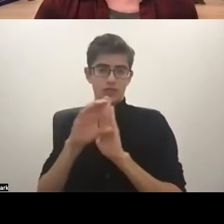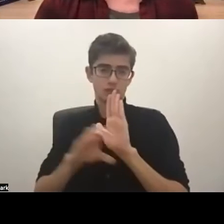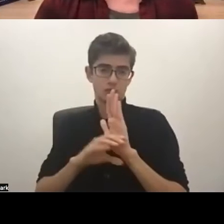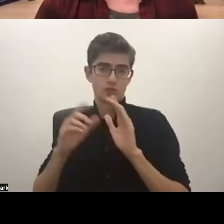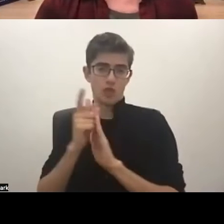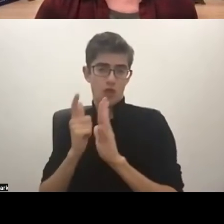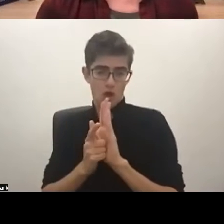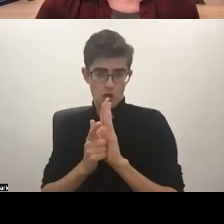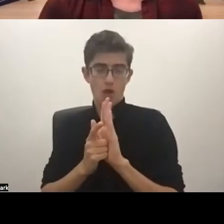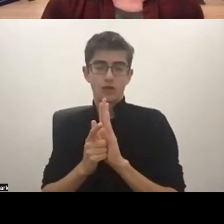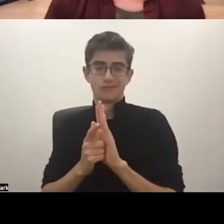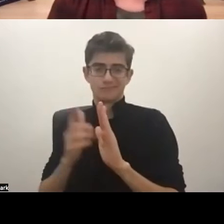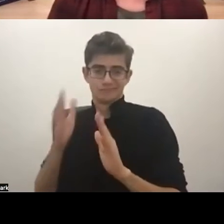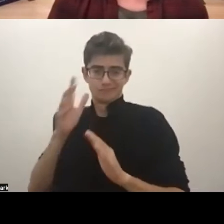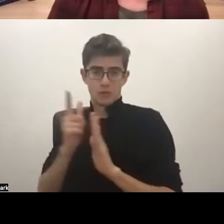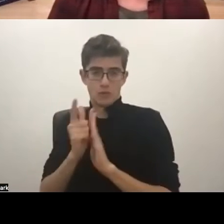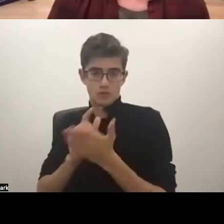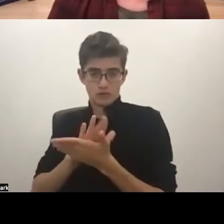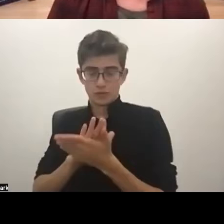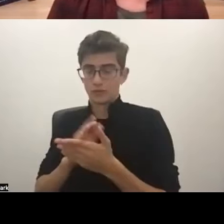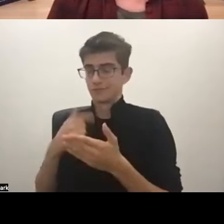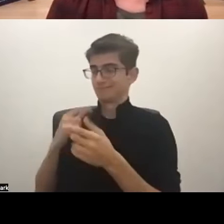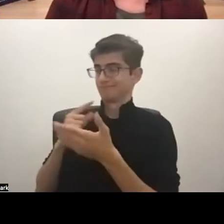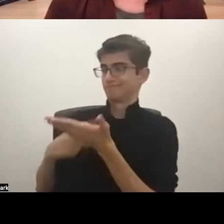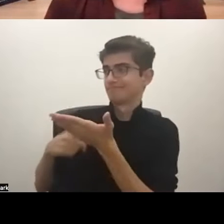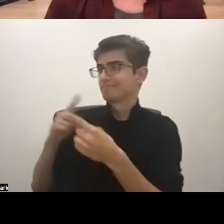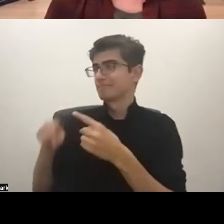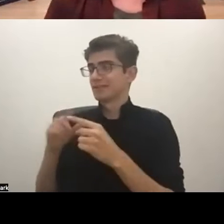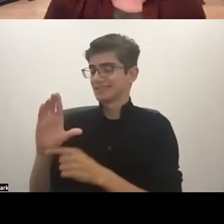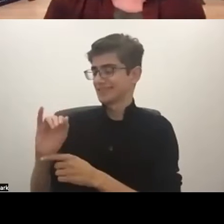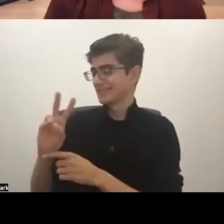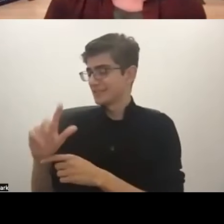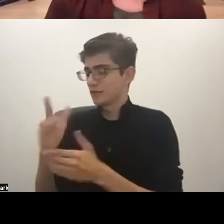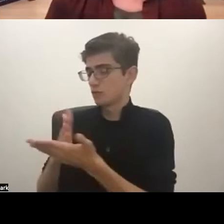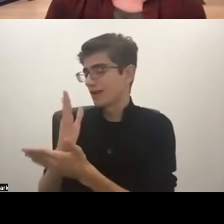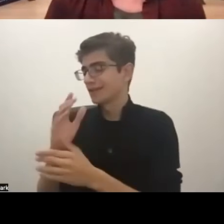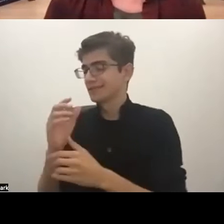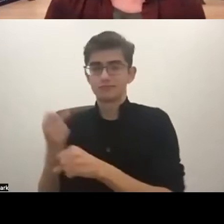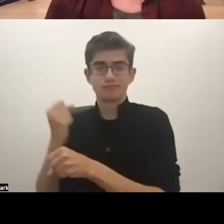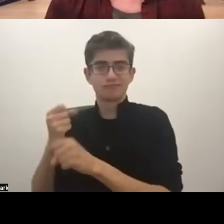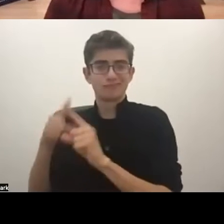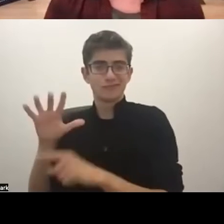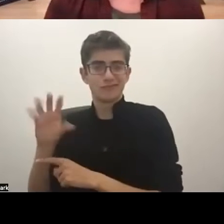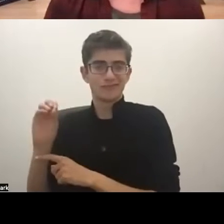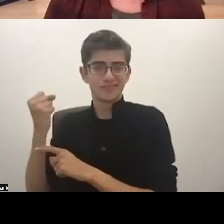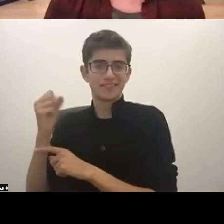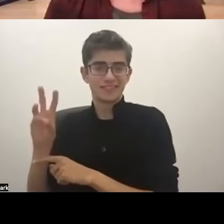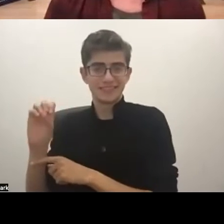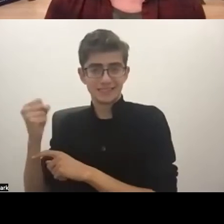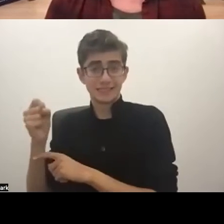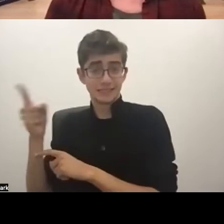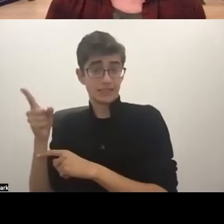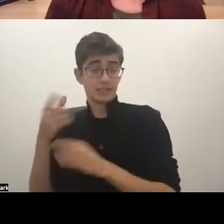we were discussing some of the civil rights victories of the 50s and 60s. He would always point out to students